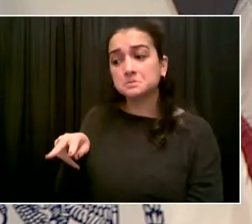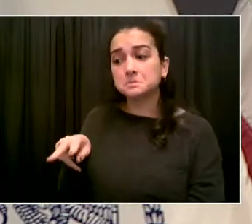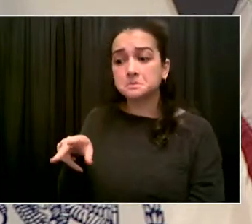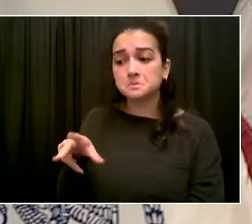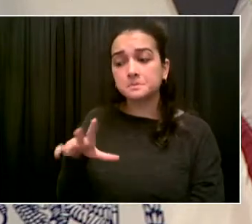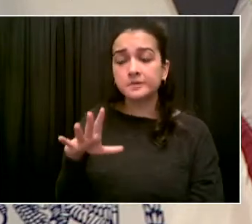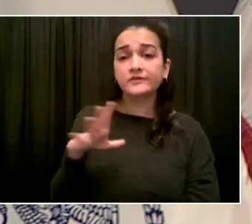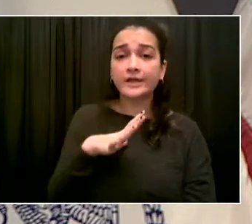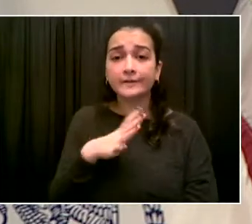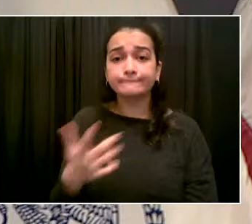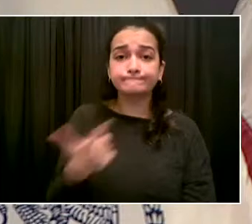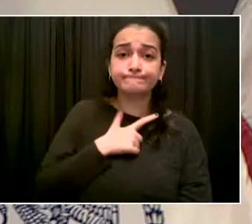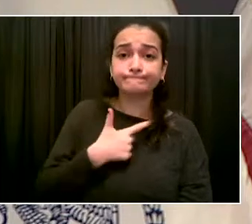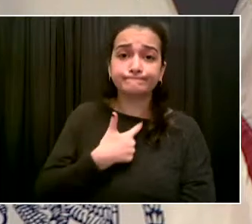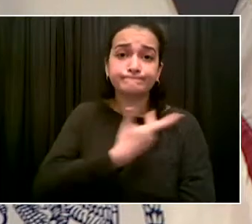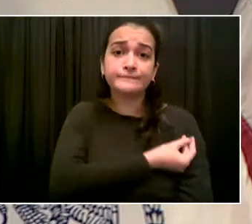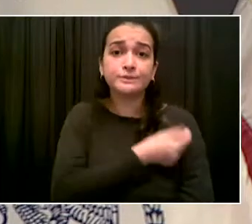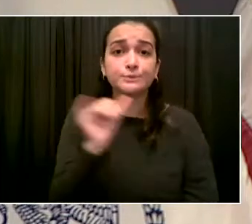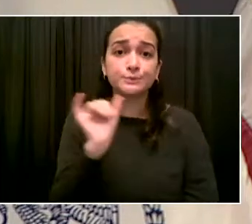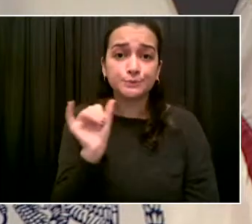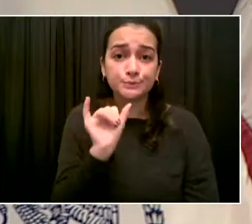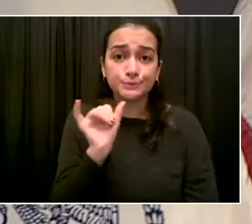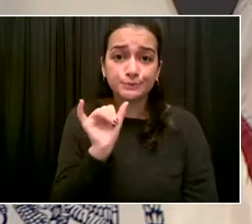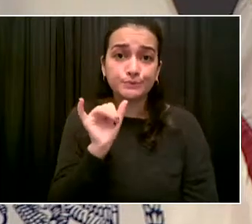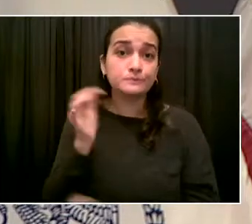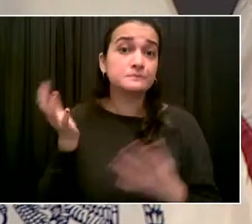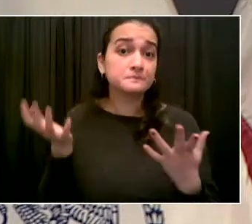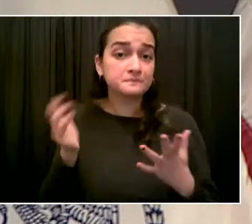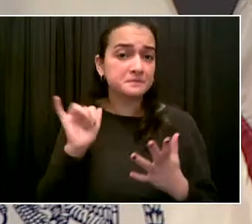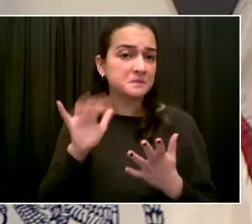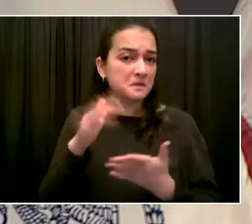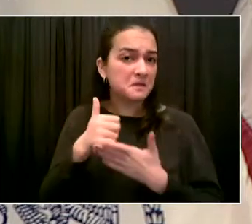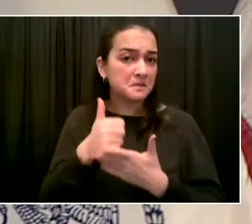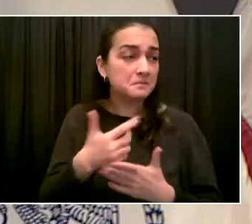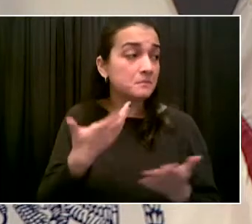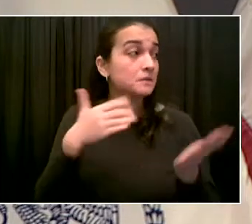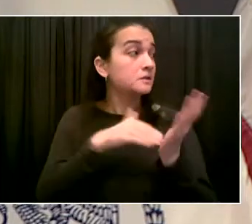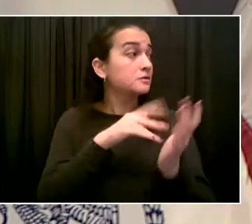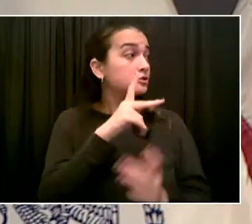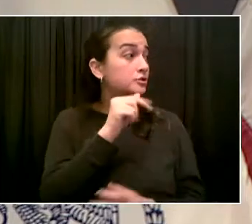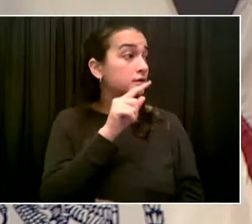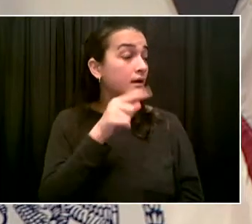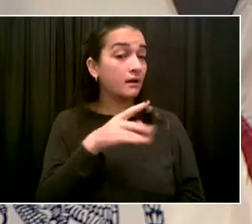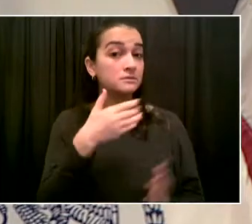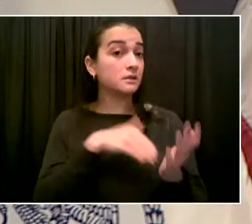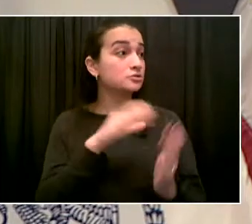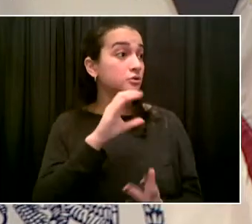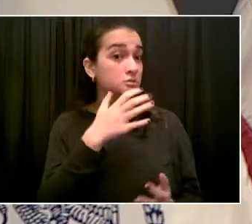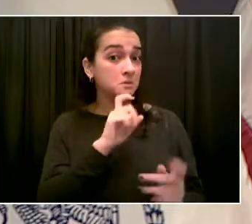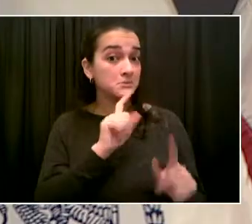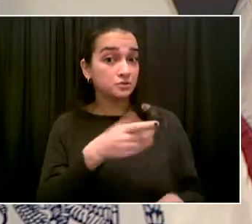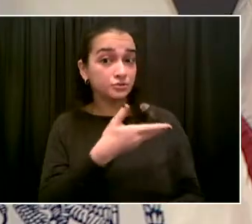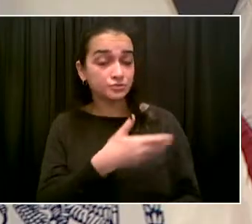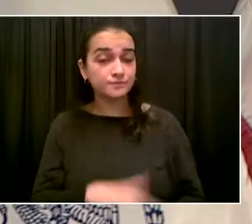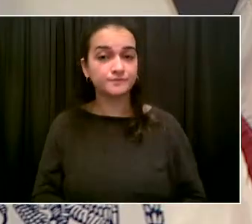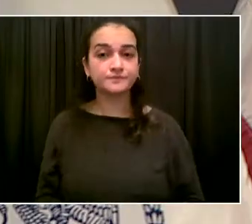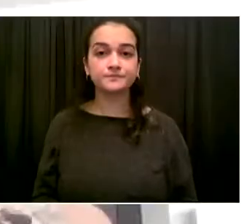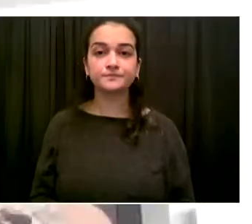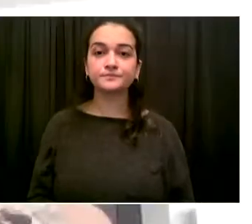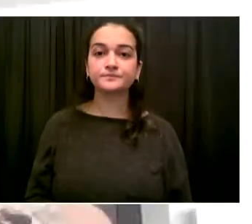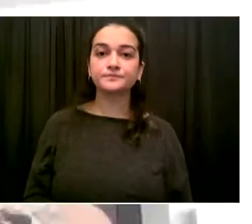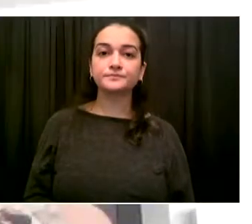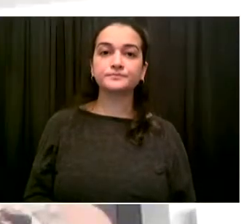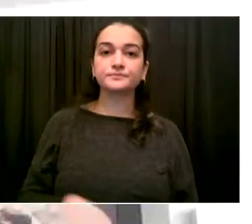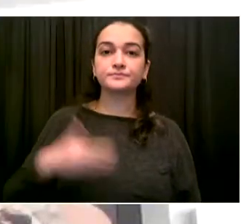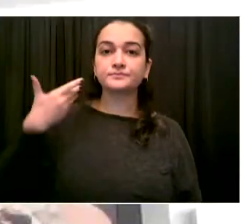me bring Dr. Katz and Dr. Choksi into this as well. Dr. Katz. Thank you, Mr. Mayor. The one thing I would add to what you